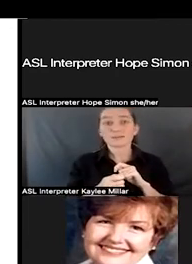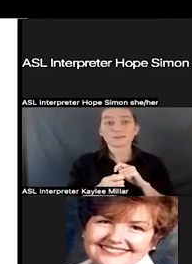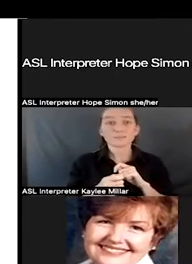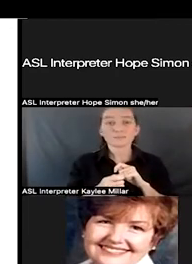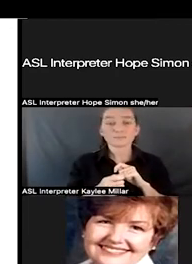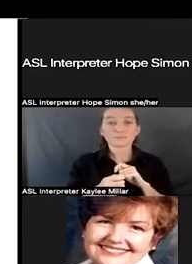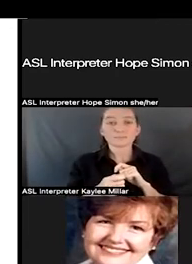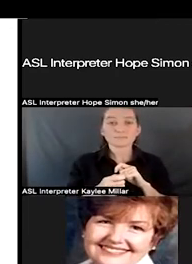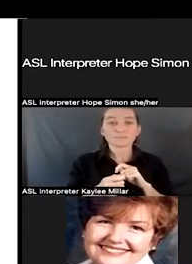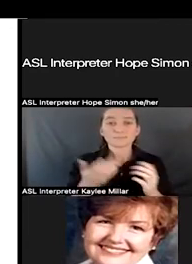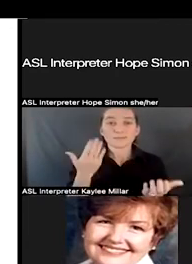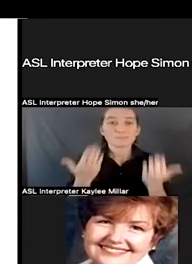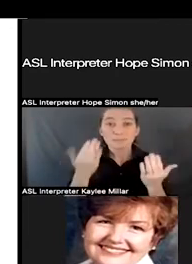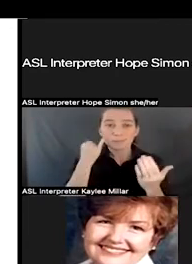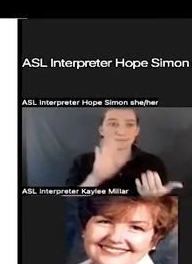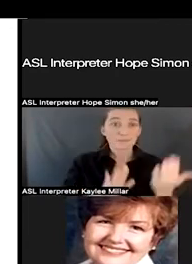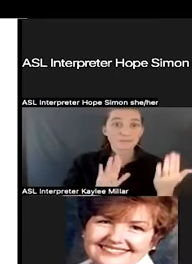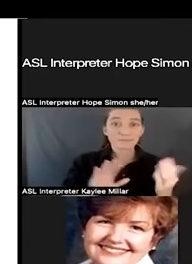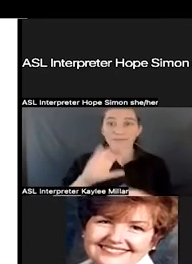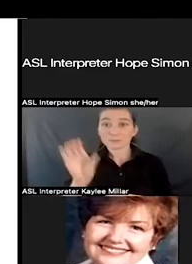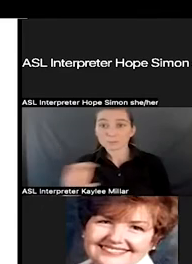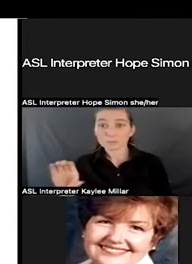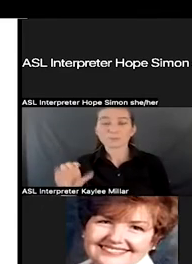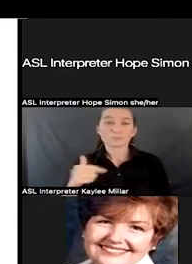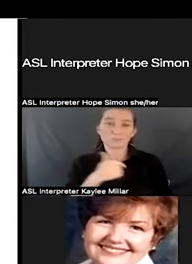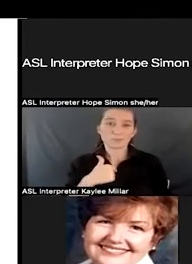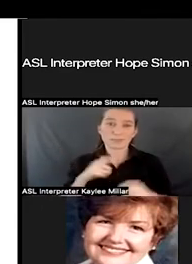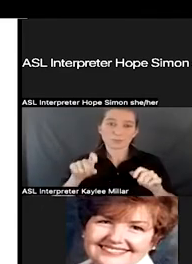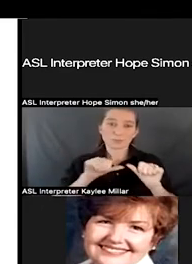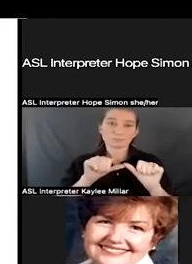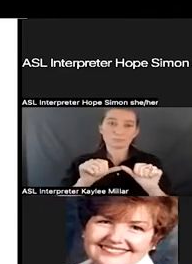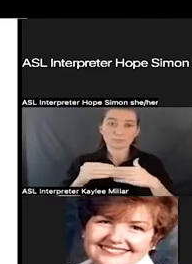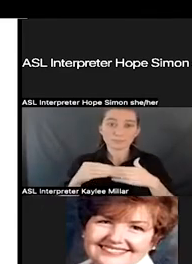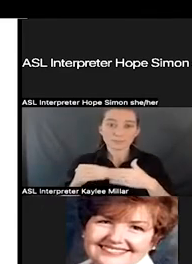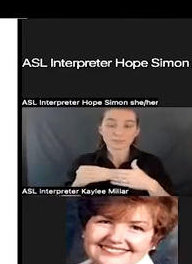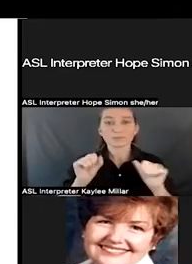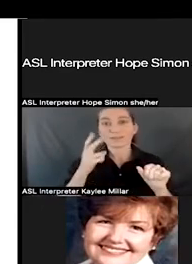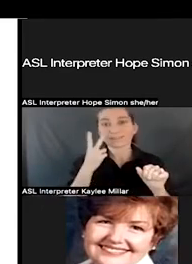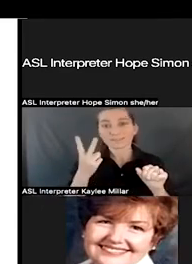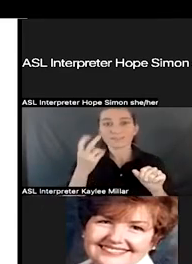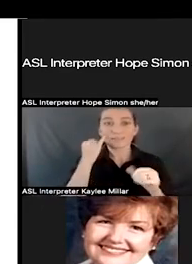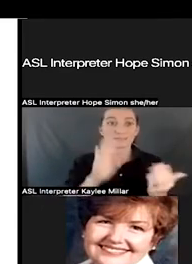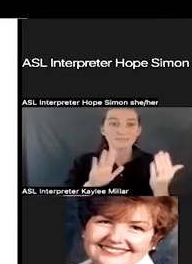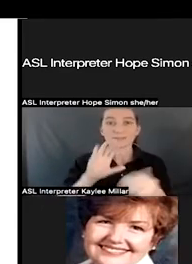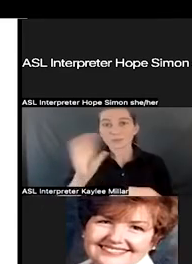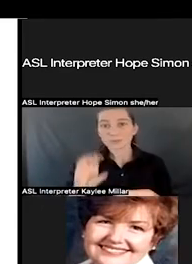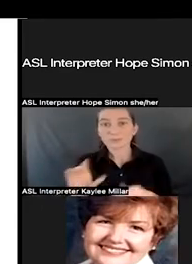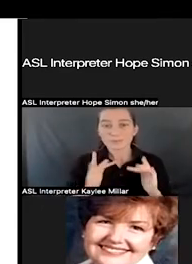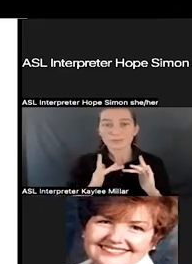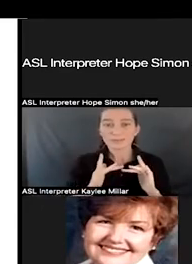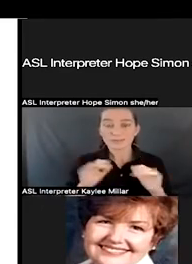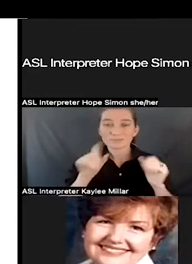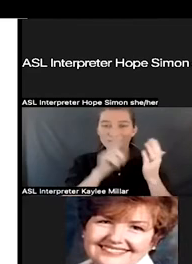in face to a Zoom. We all have to be flexible. So be sure you check in with that page